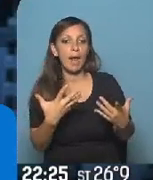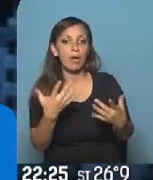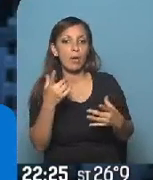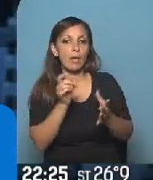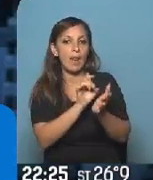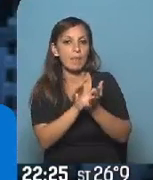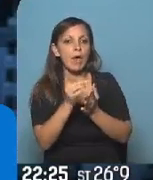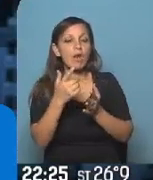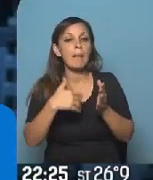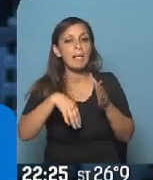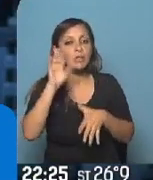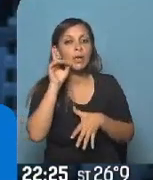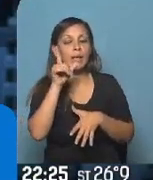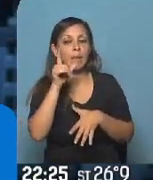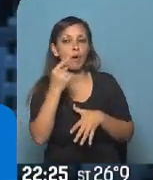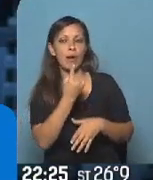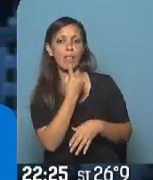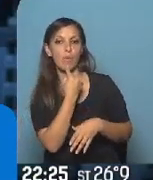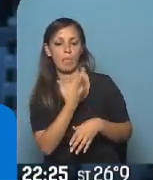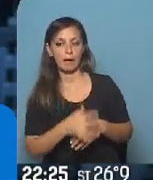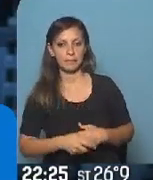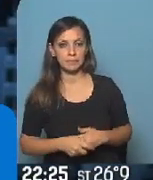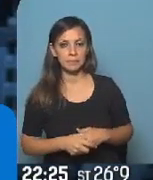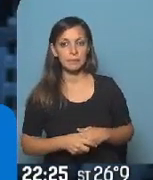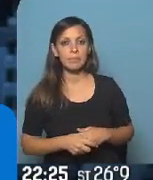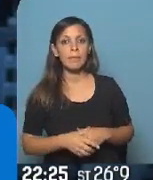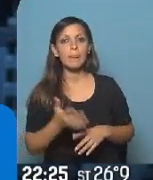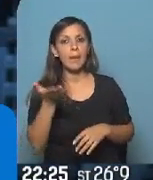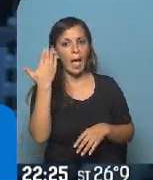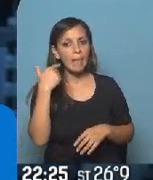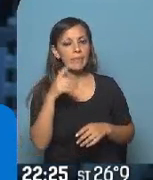but I think to a large extent, much of the uncertainty that